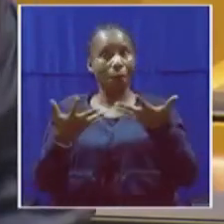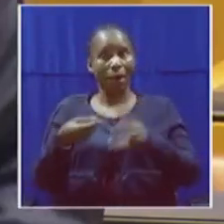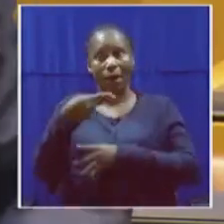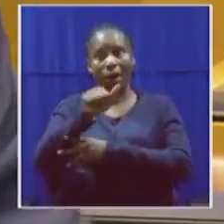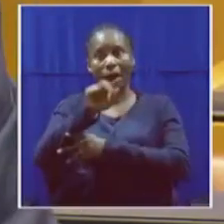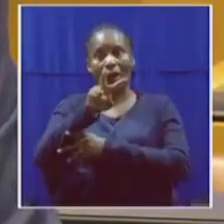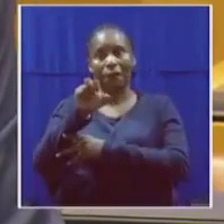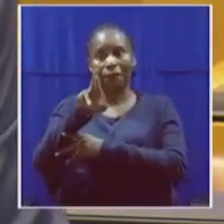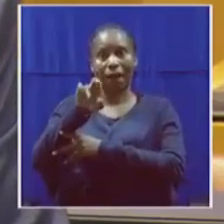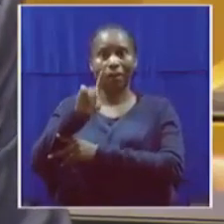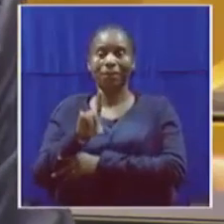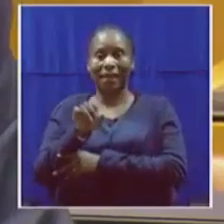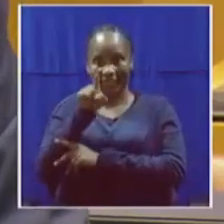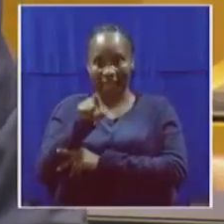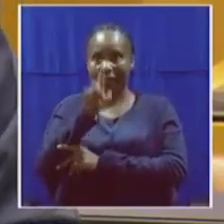Now,